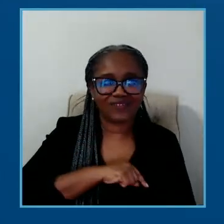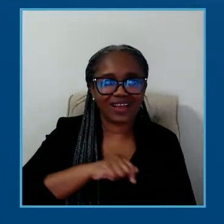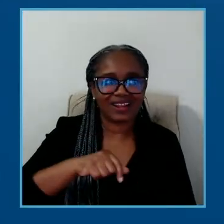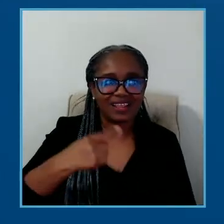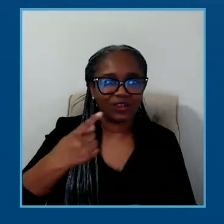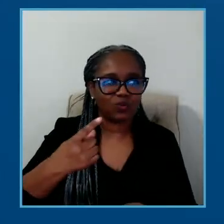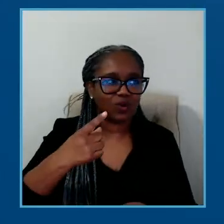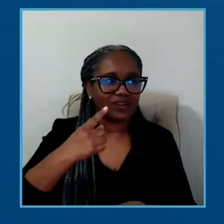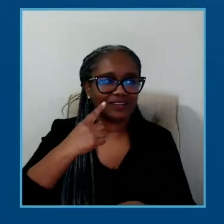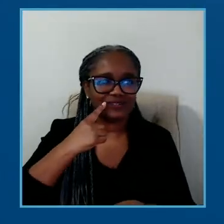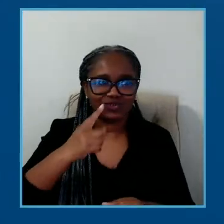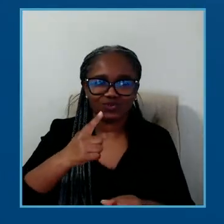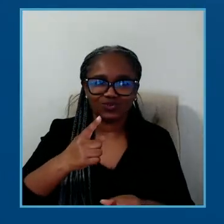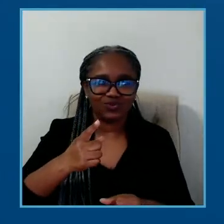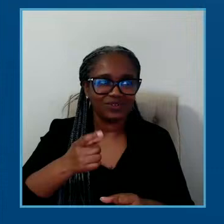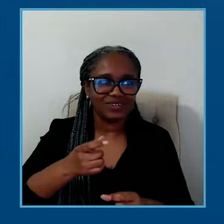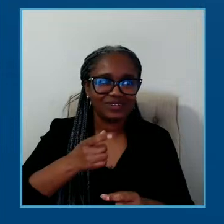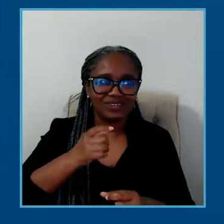I'm in support of this